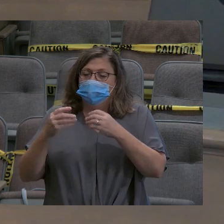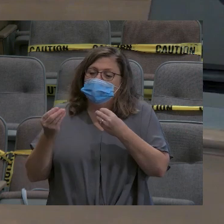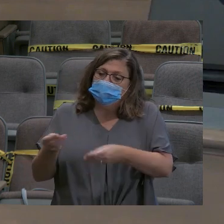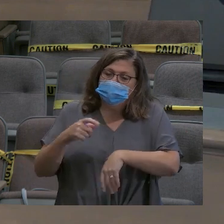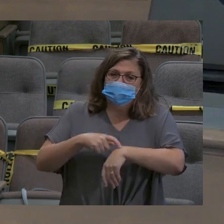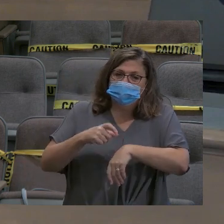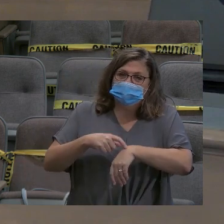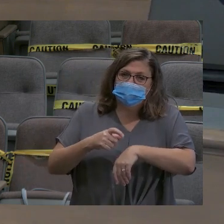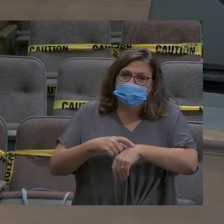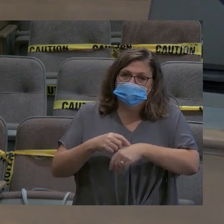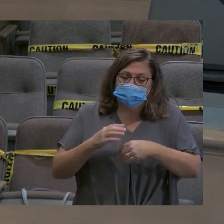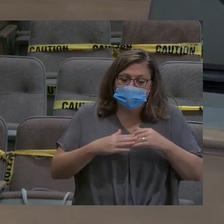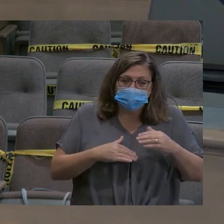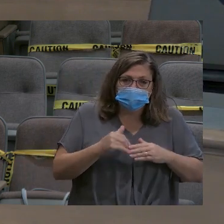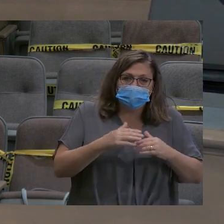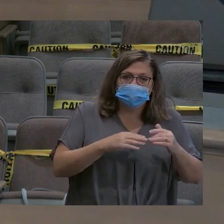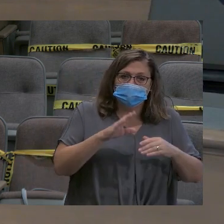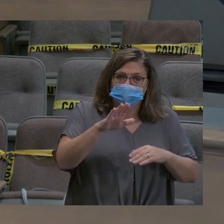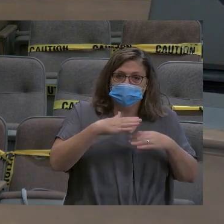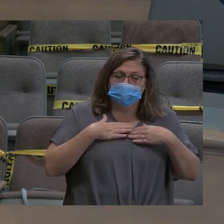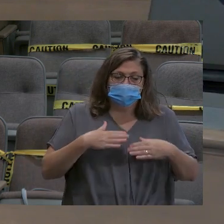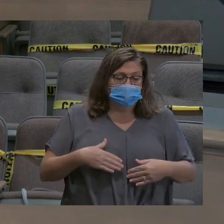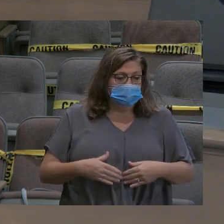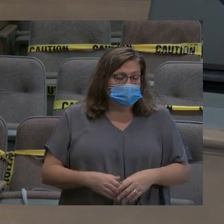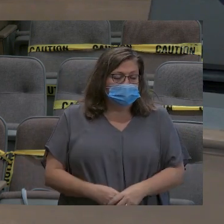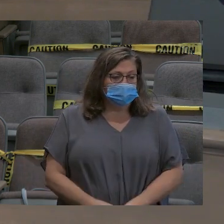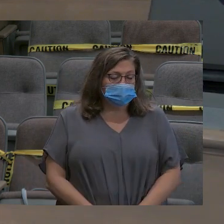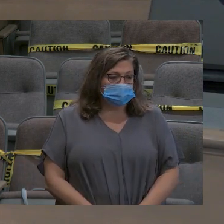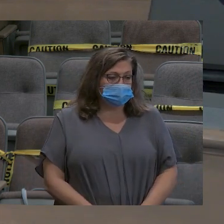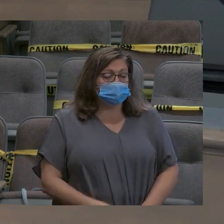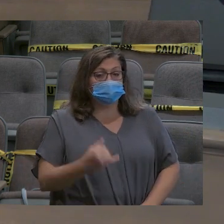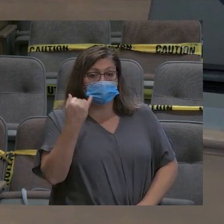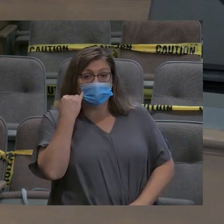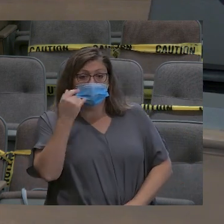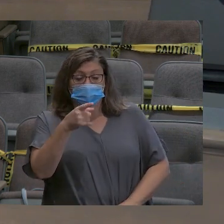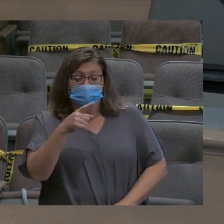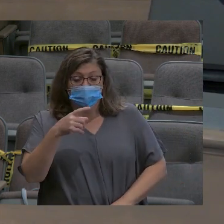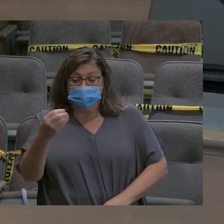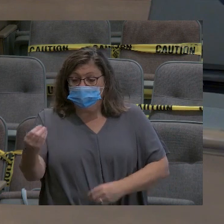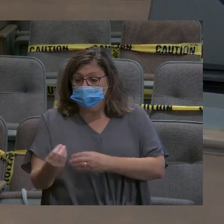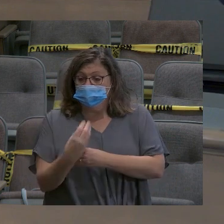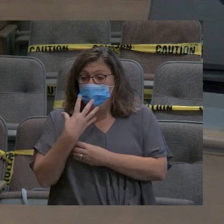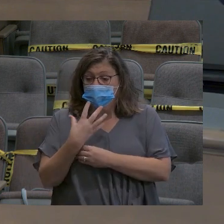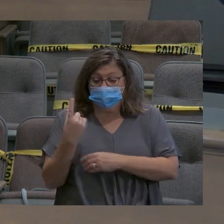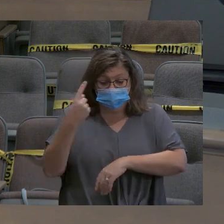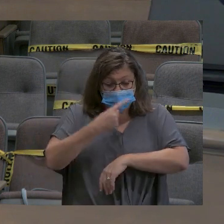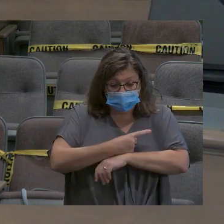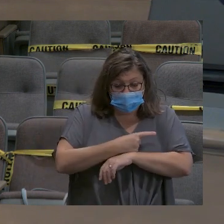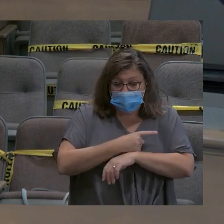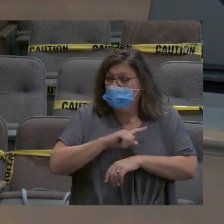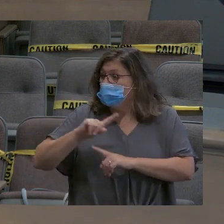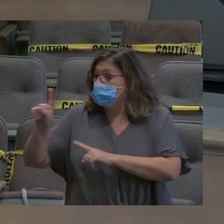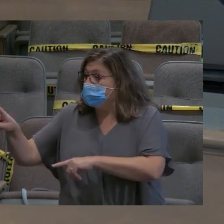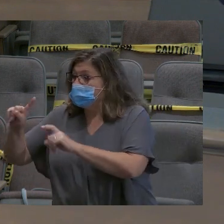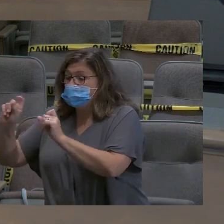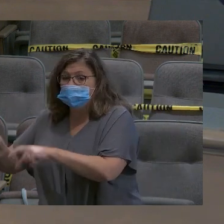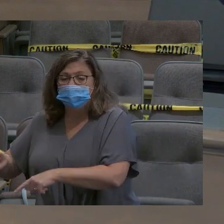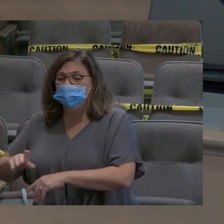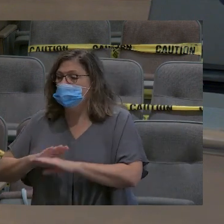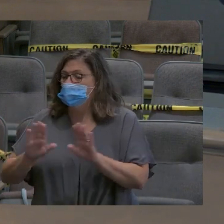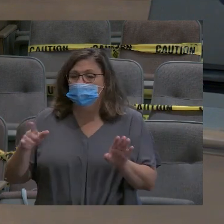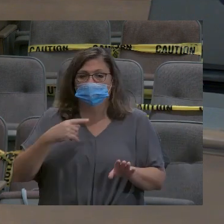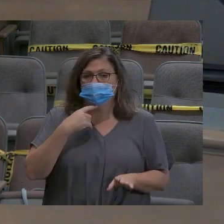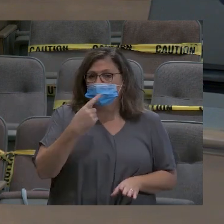a few minutes ago. If you're exposed today and you get tested today or tomorrow, it's not going to tell us anything. It takes a couple of